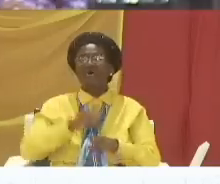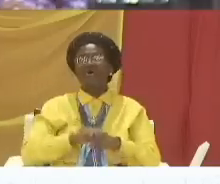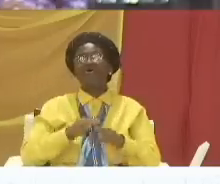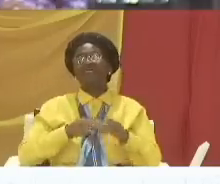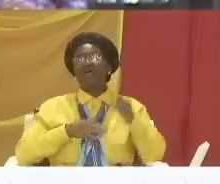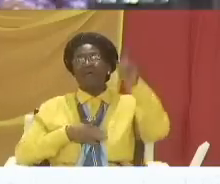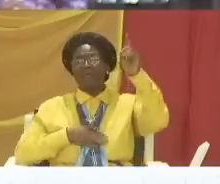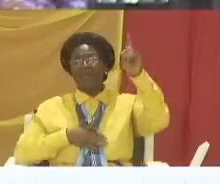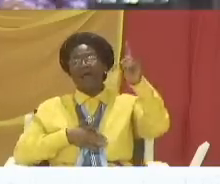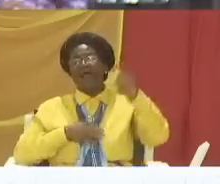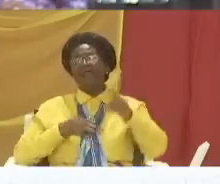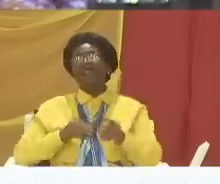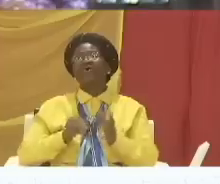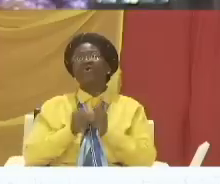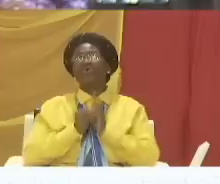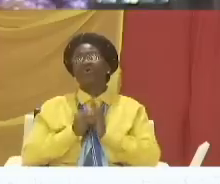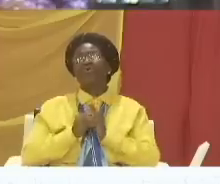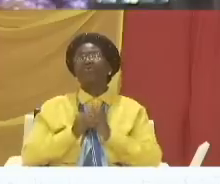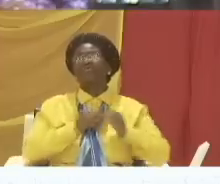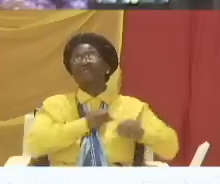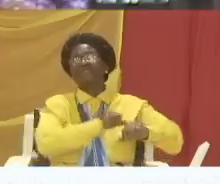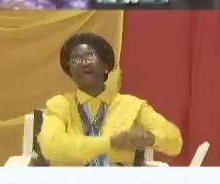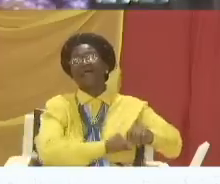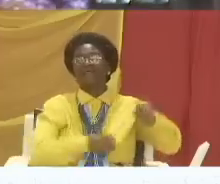I will see to it that you are never sick.